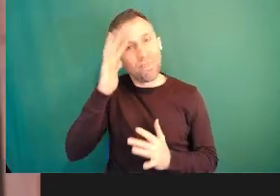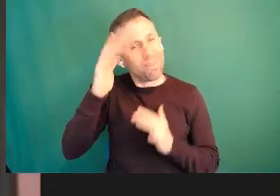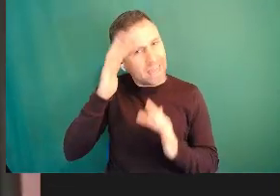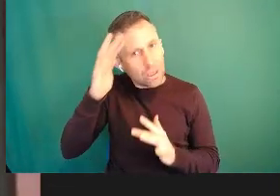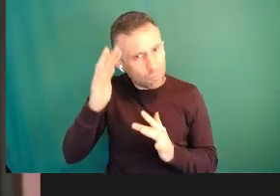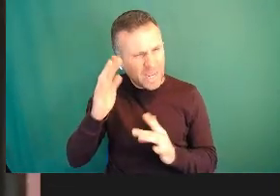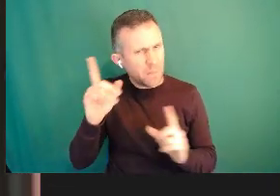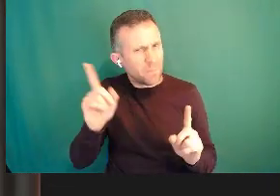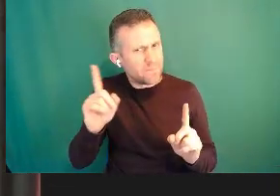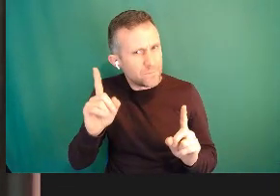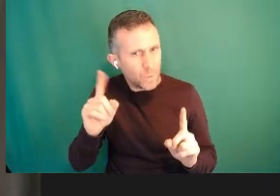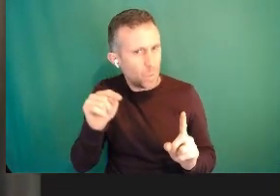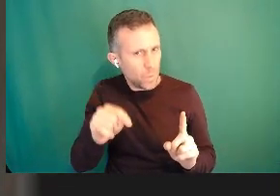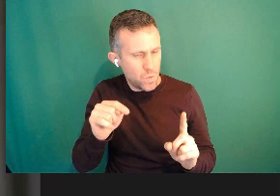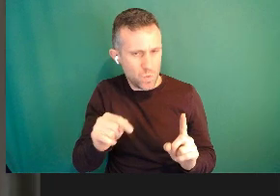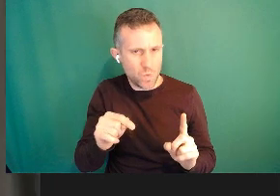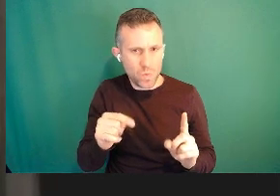meant.